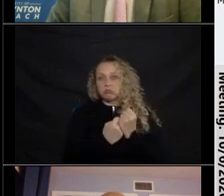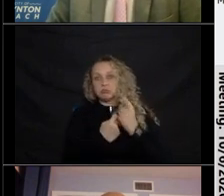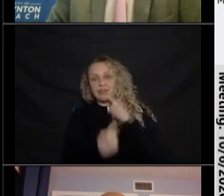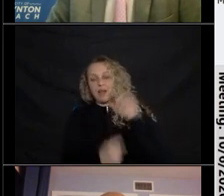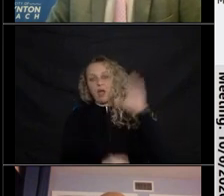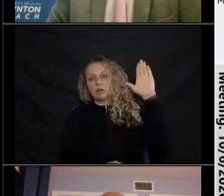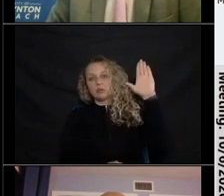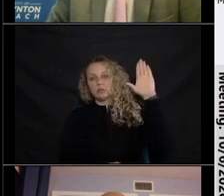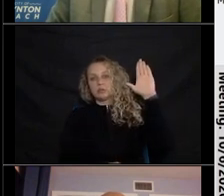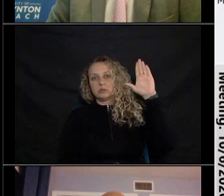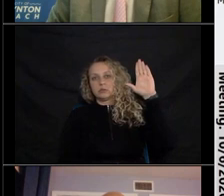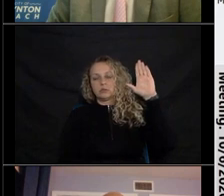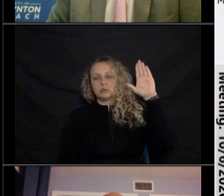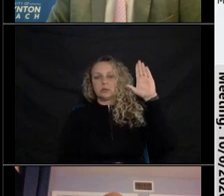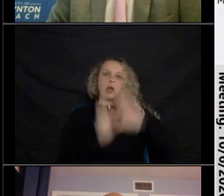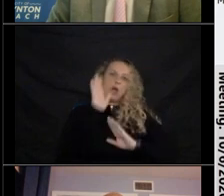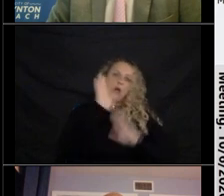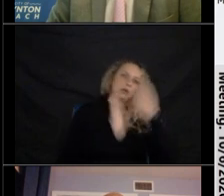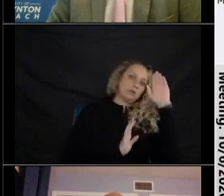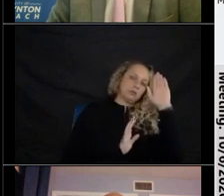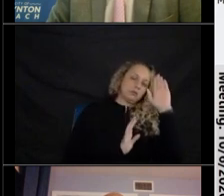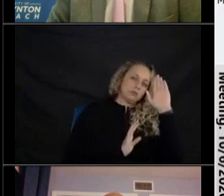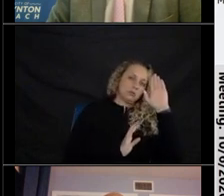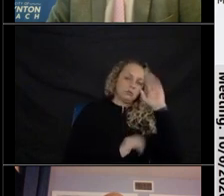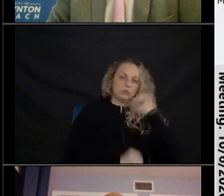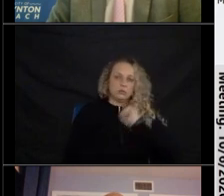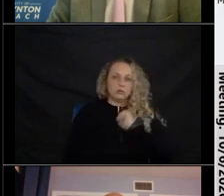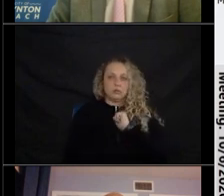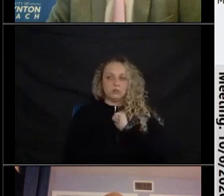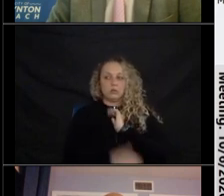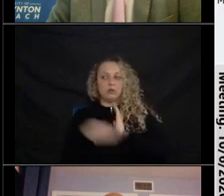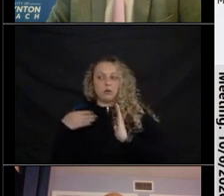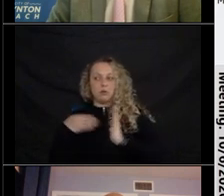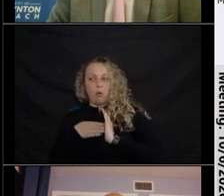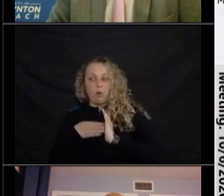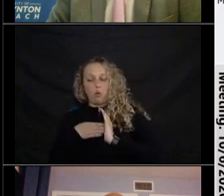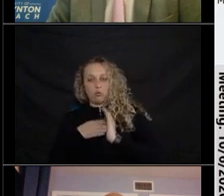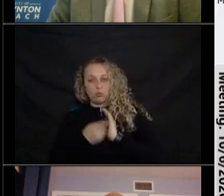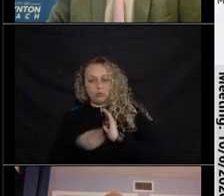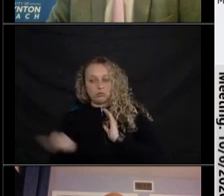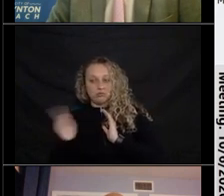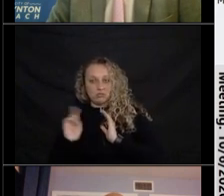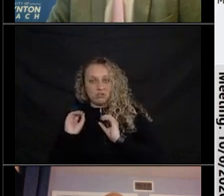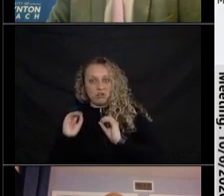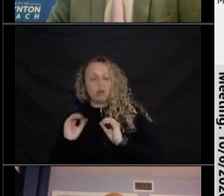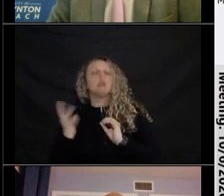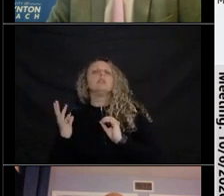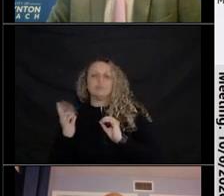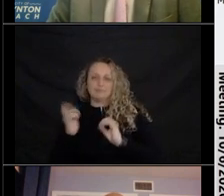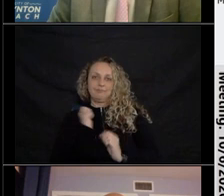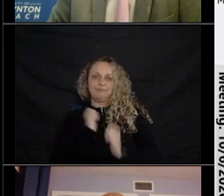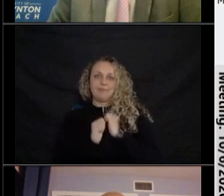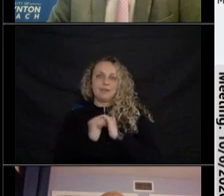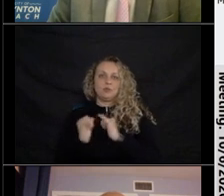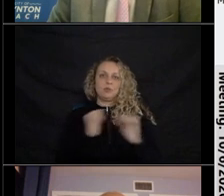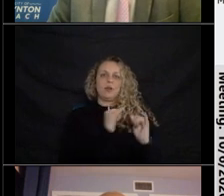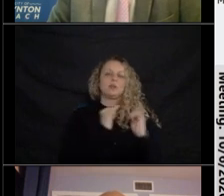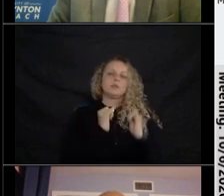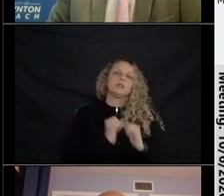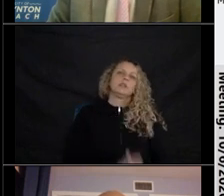by saying aye. Aye. Aye. Aye. All those opposed? Hearing none, motion passes